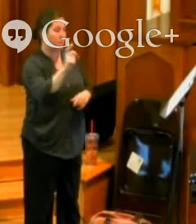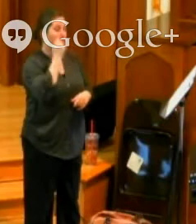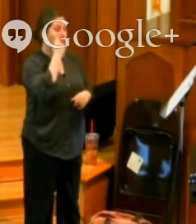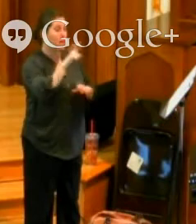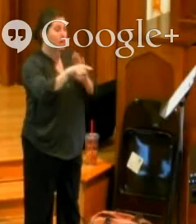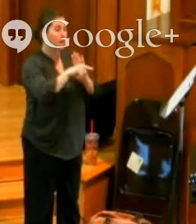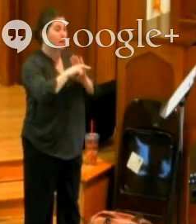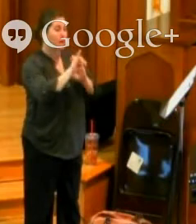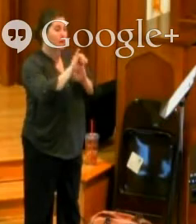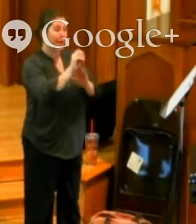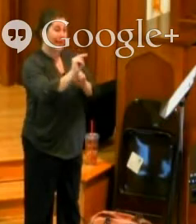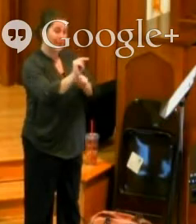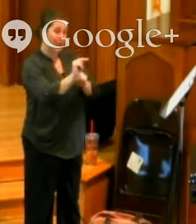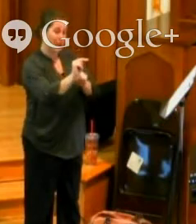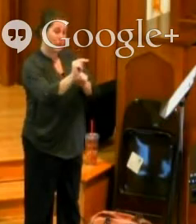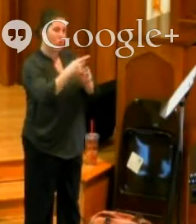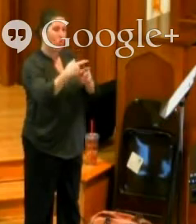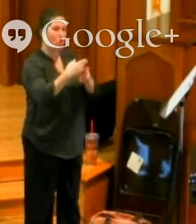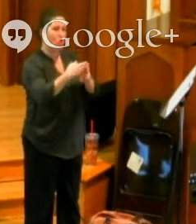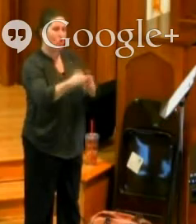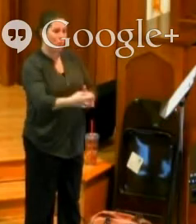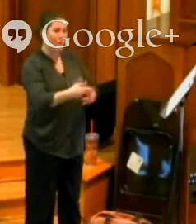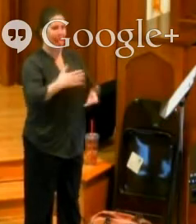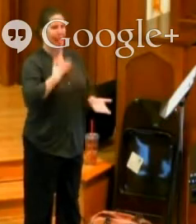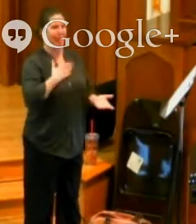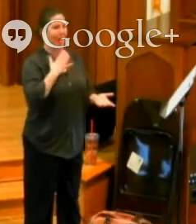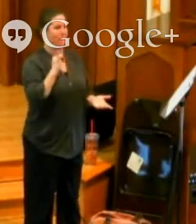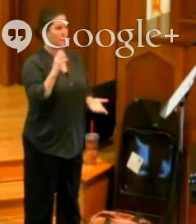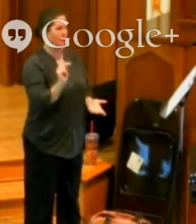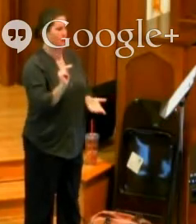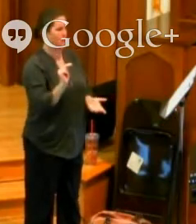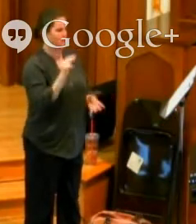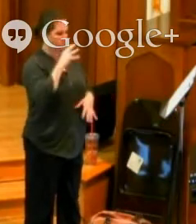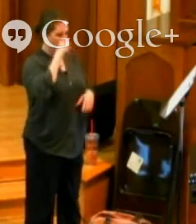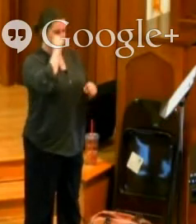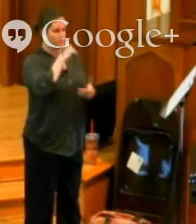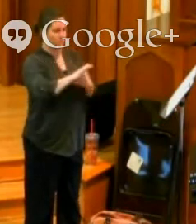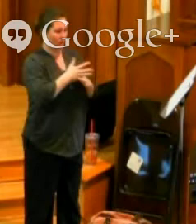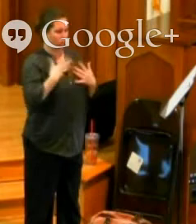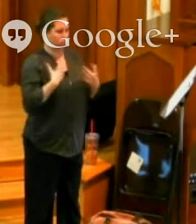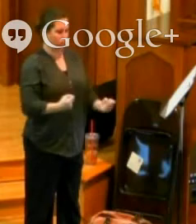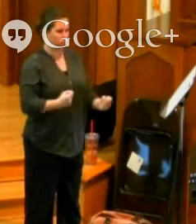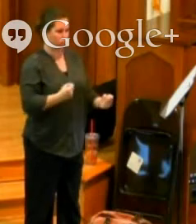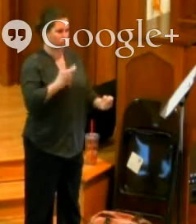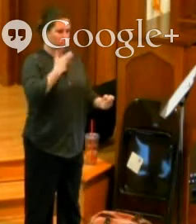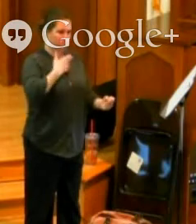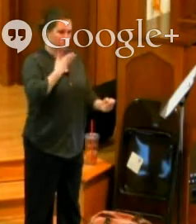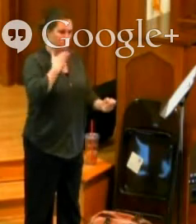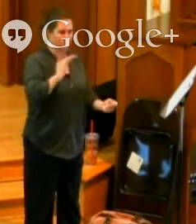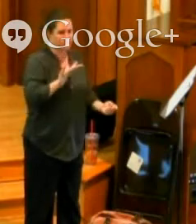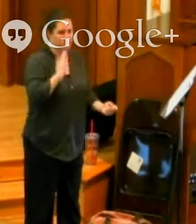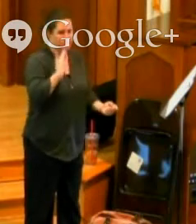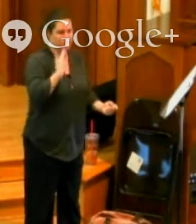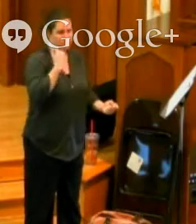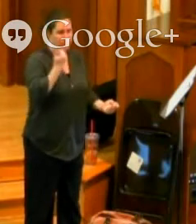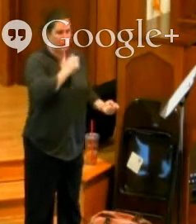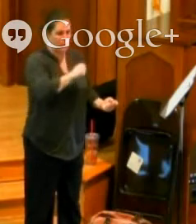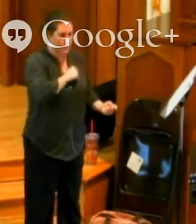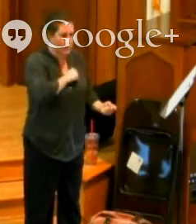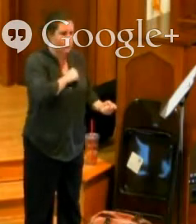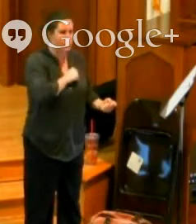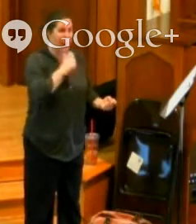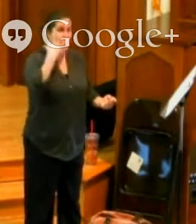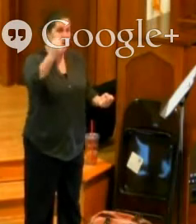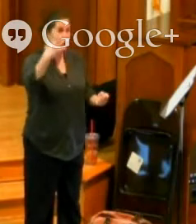ions are also called happy ions because they promote a sense of well-being and better moods. And the outdoors has